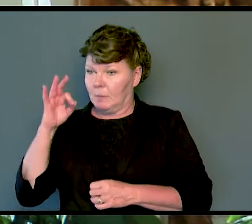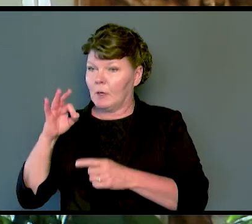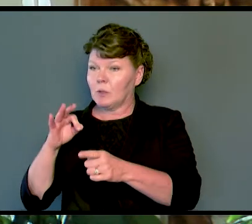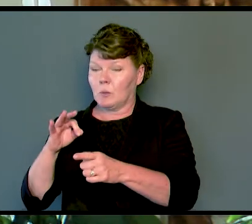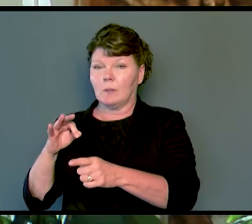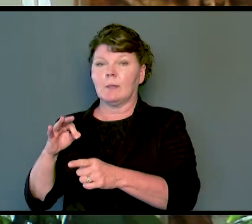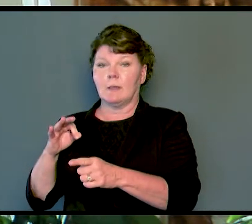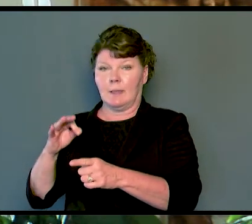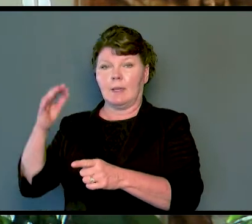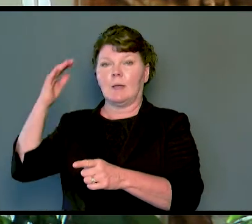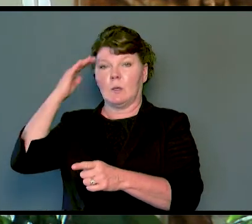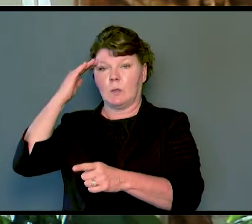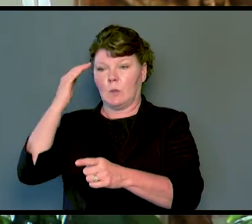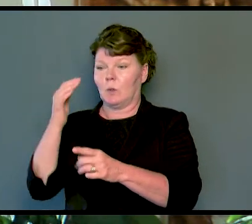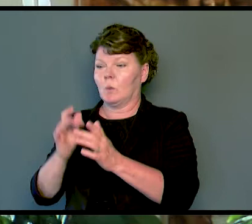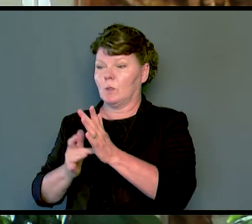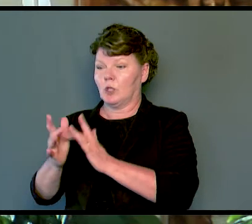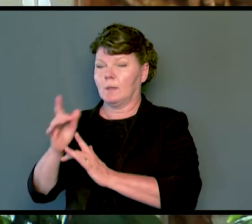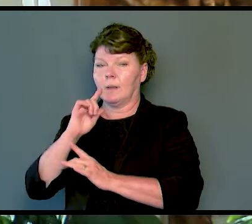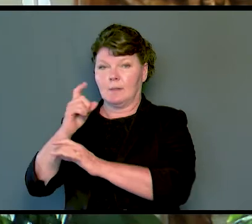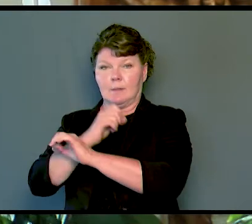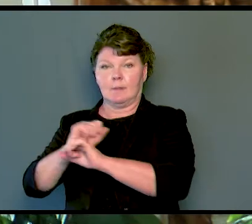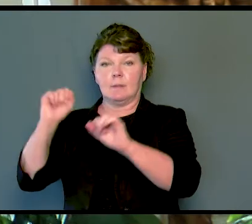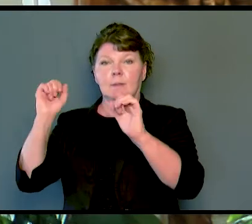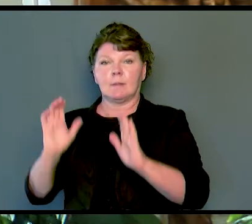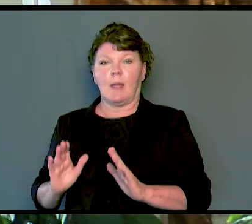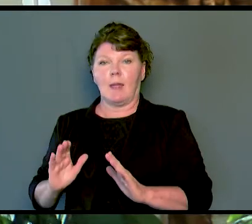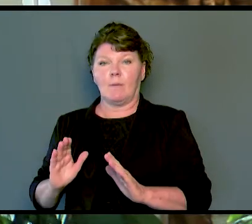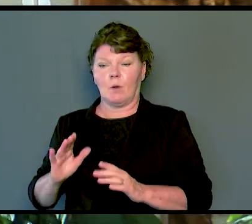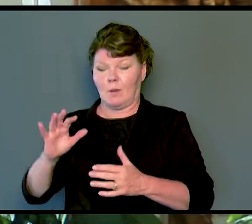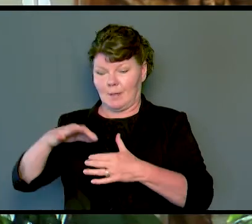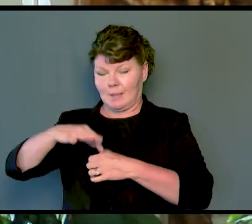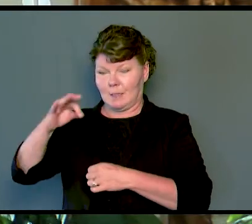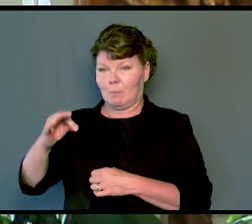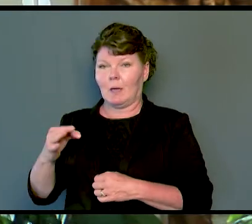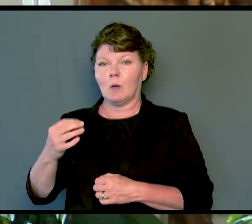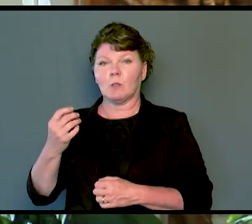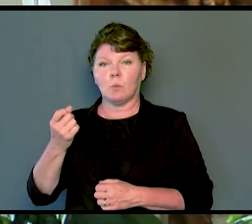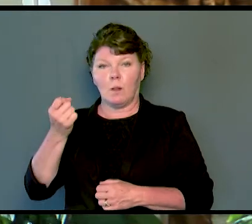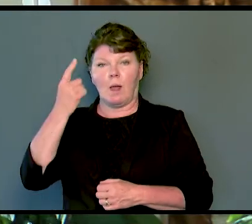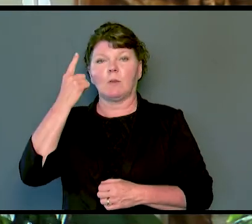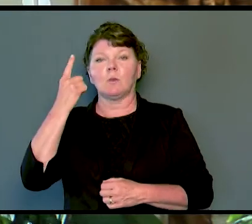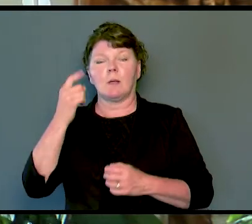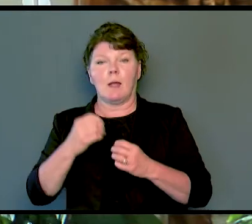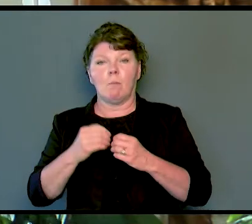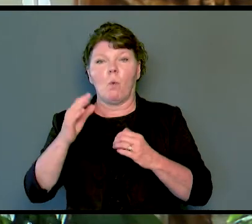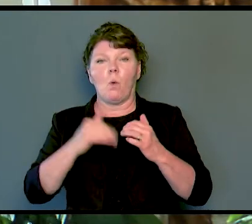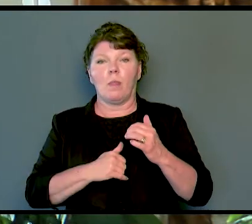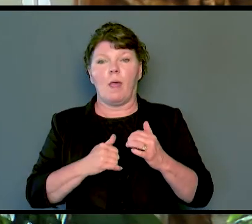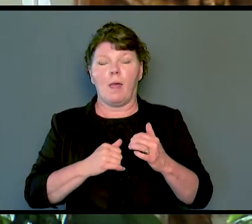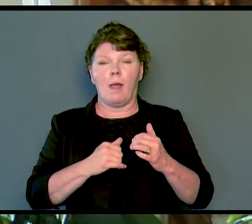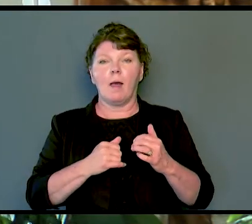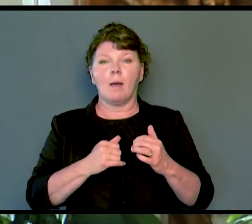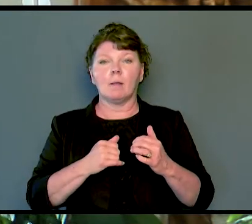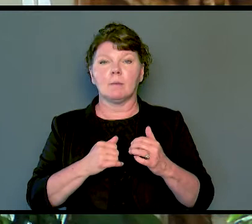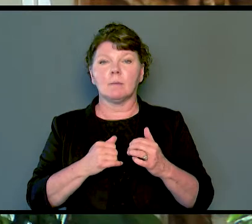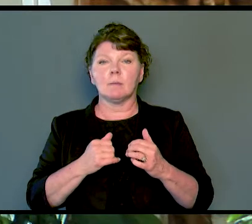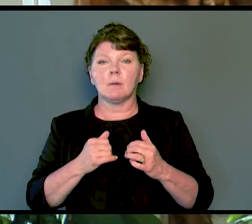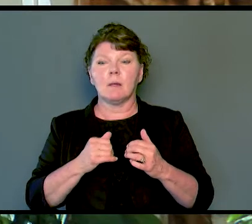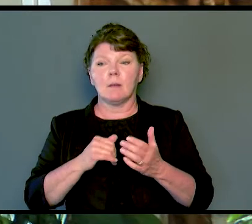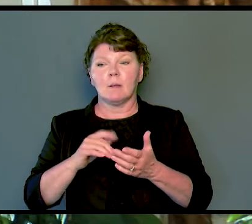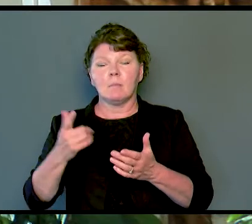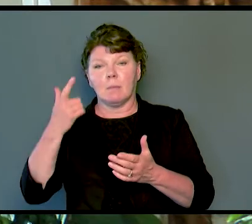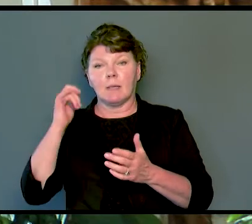he could see that Jesus was the Savior. That spiritual eyesight is infinitely more important, as it promised him